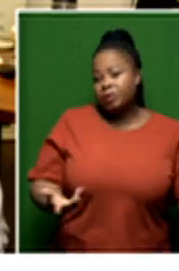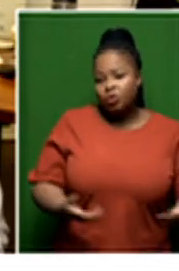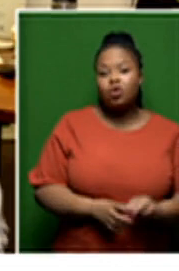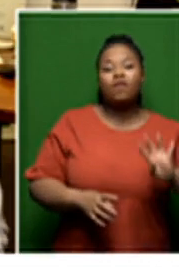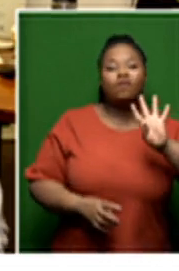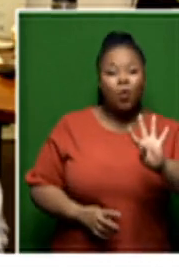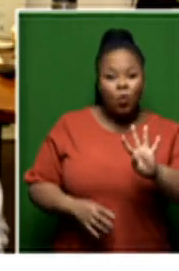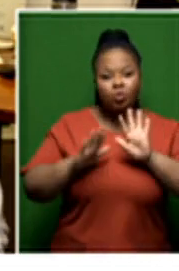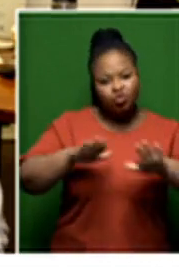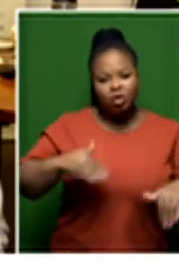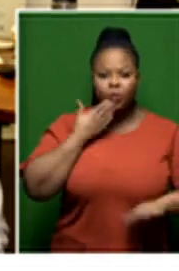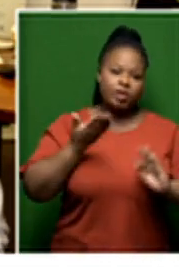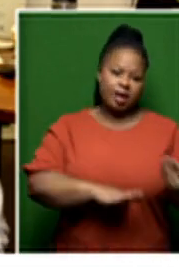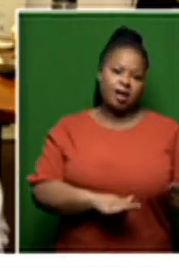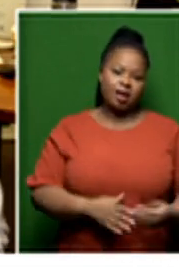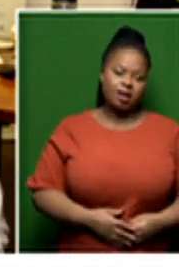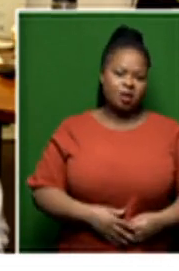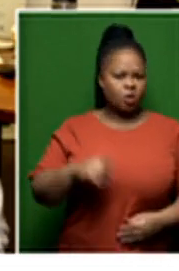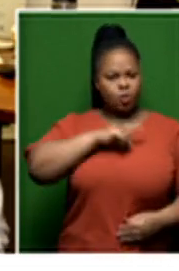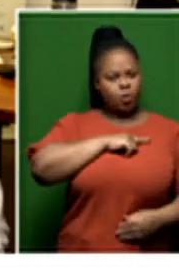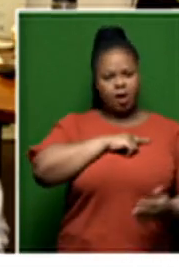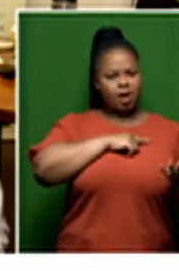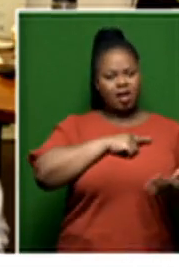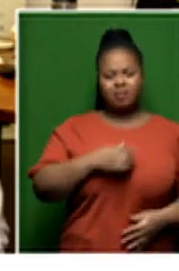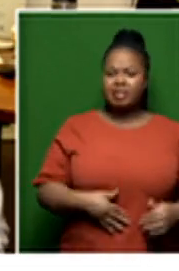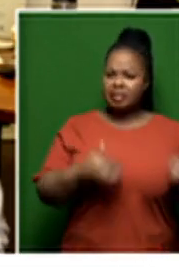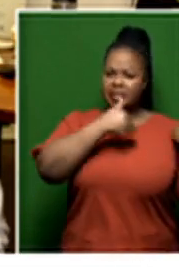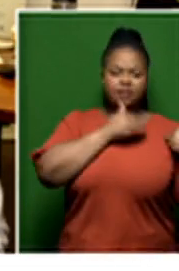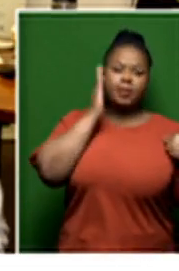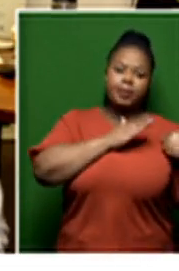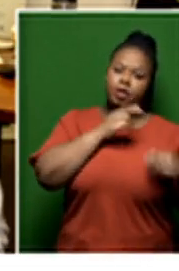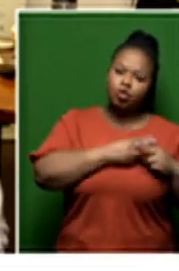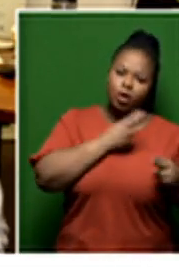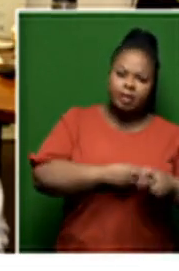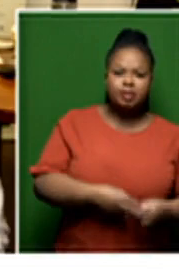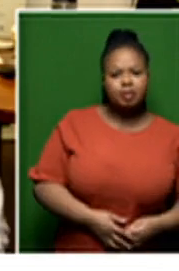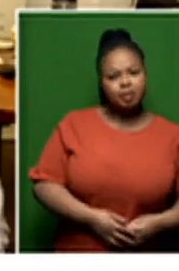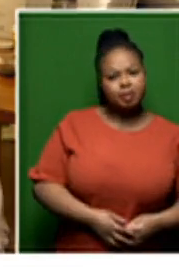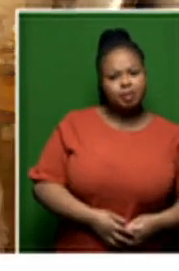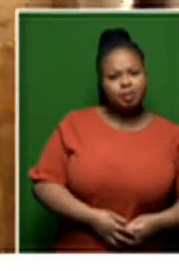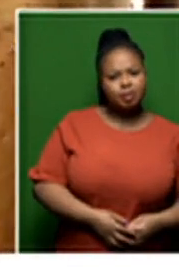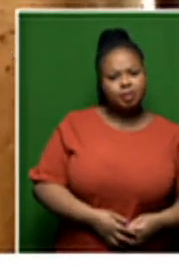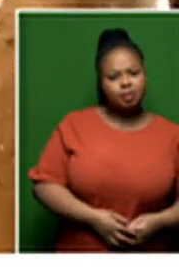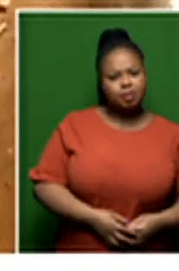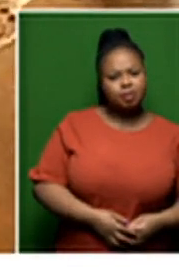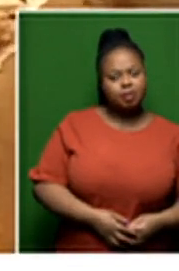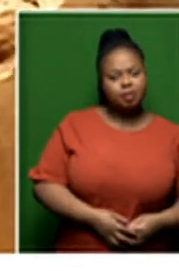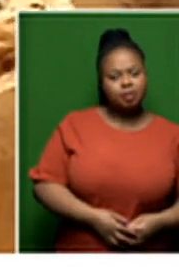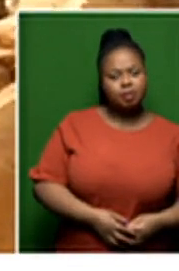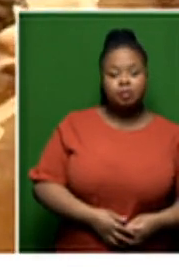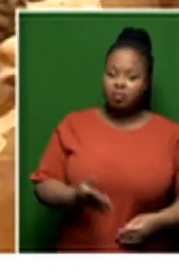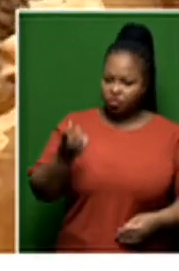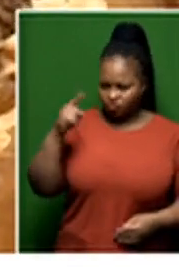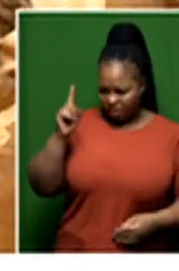4 children at least lost their lives because of unsafe toilets, Mr. Mhlanga. No,